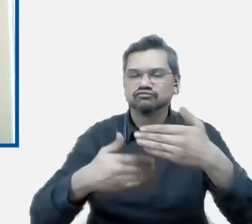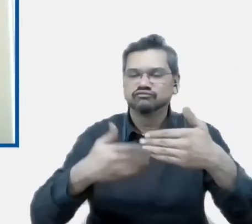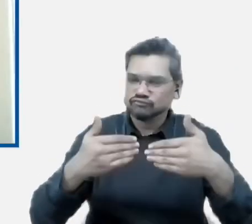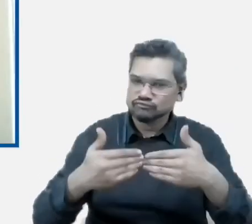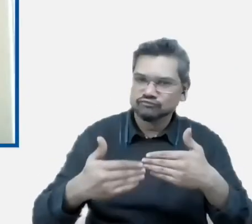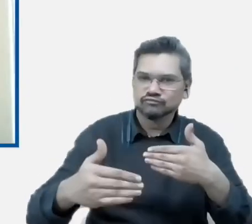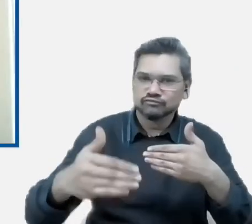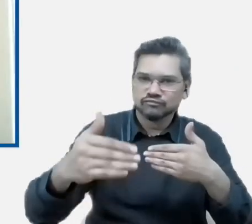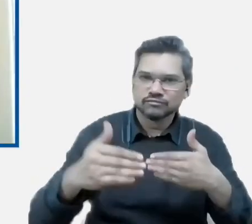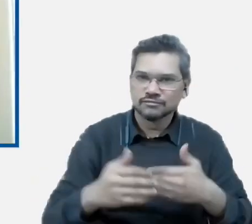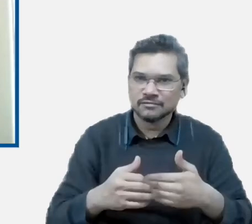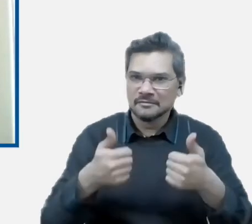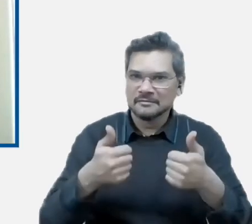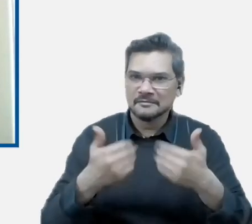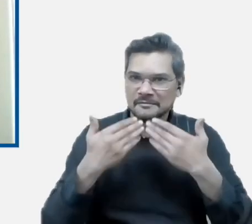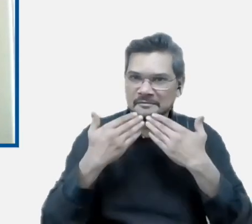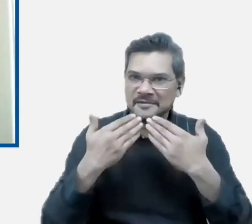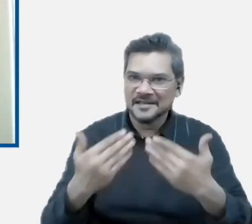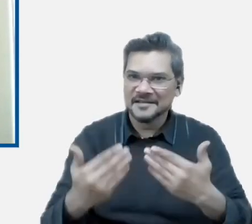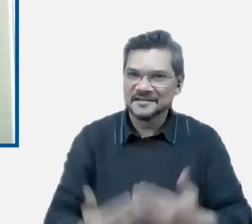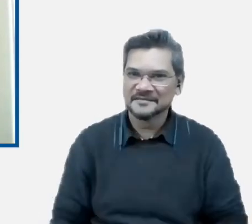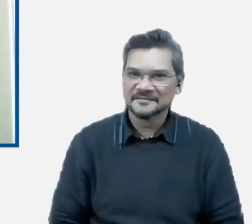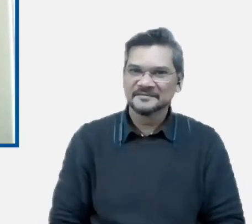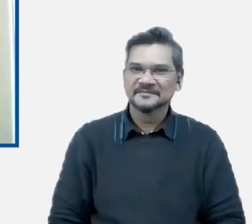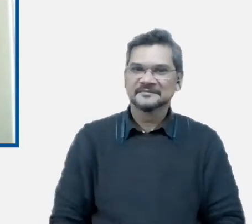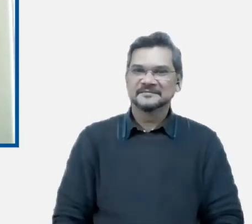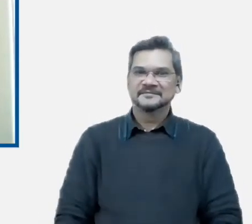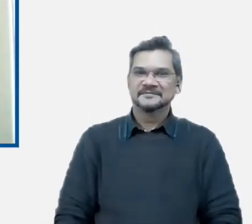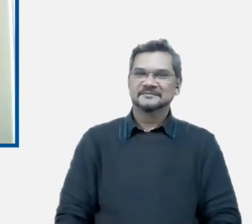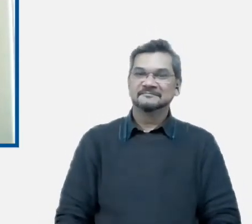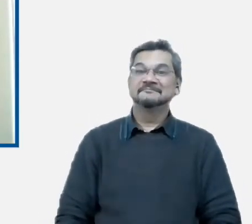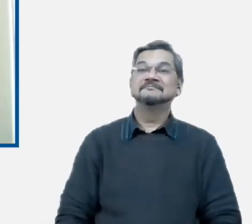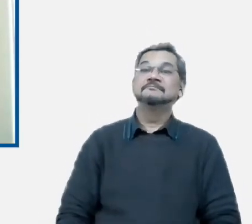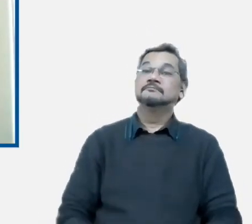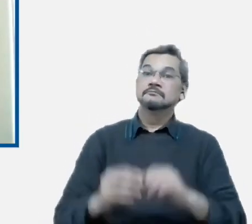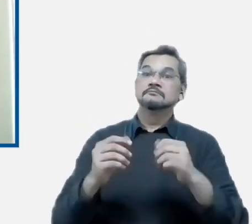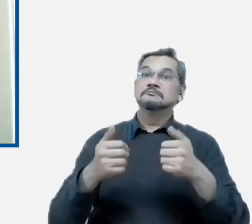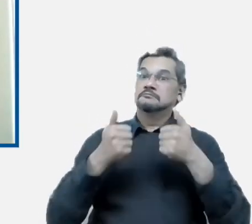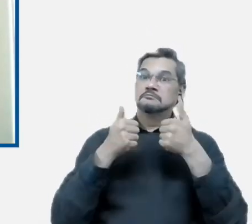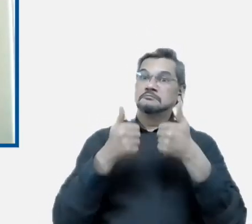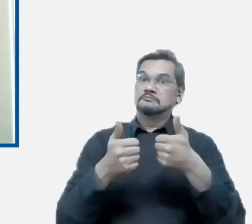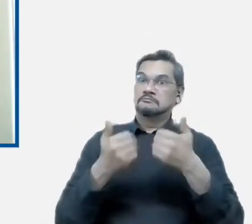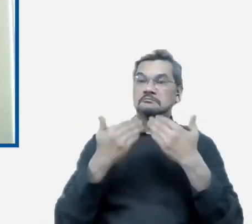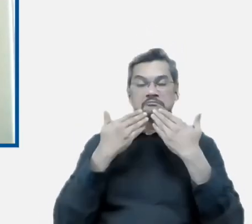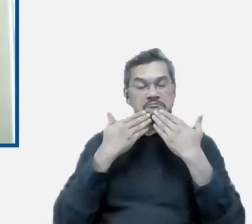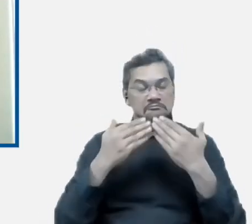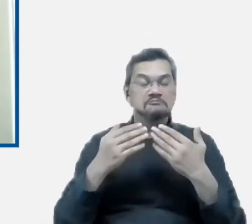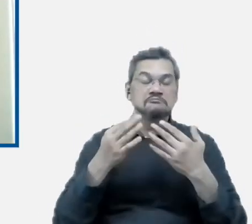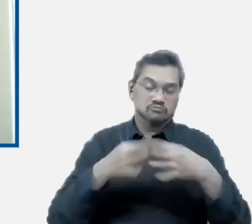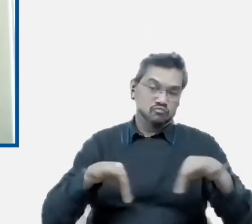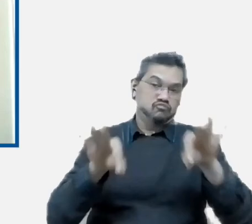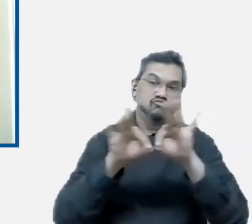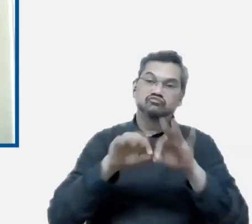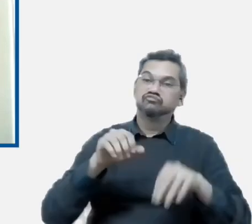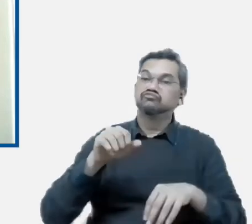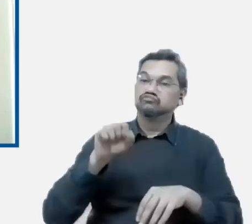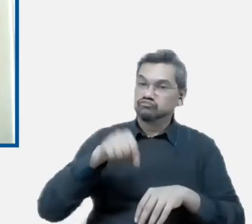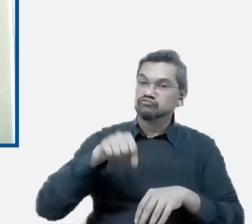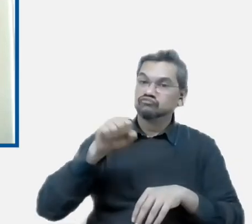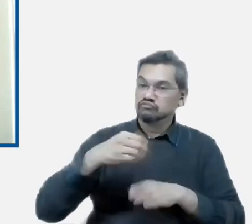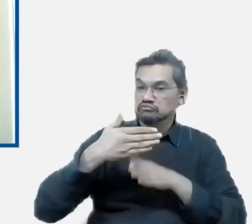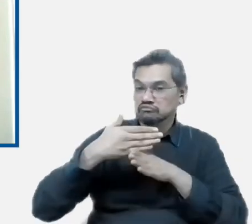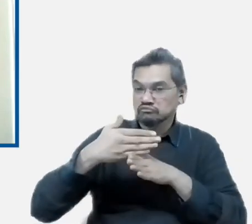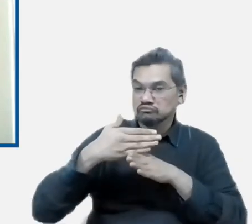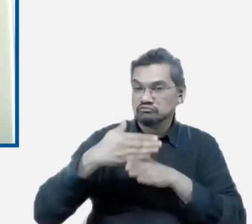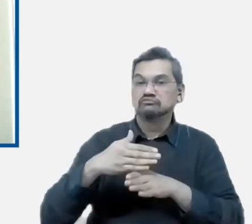Thank you very much, Tonga, about actually sharing of data, very, very critical. And then, for Cynthia, if I can